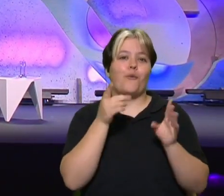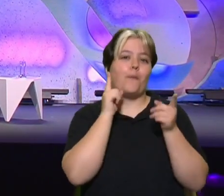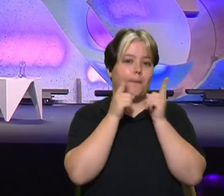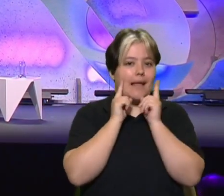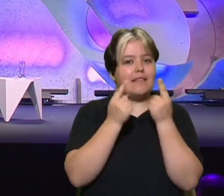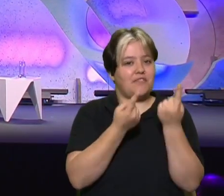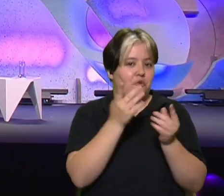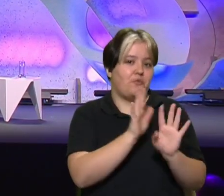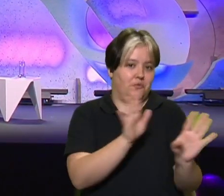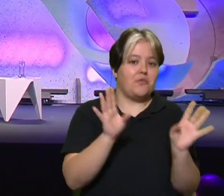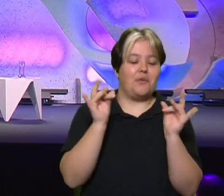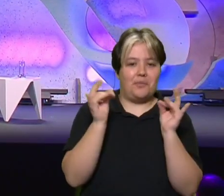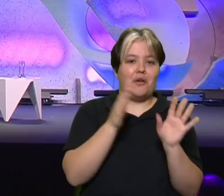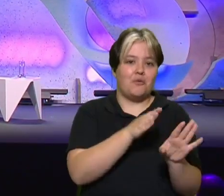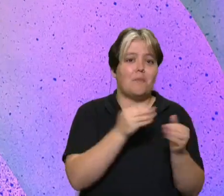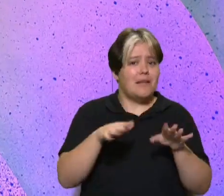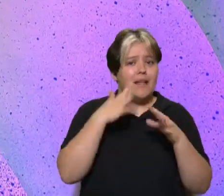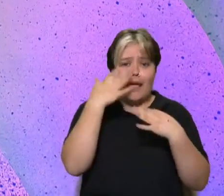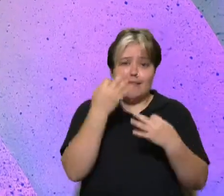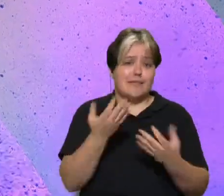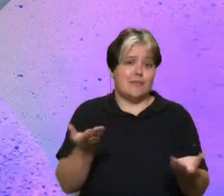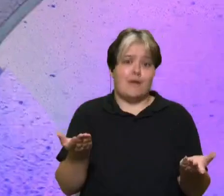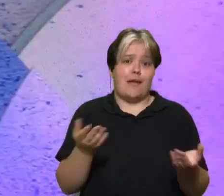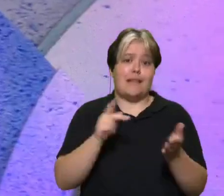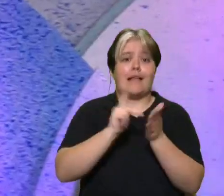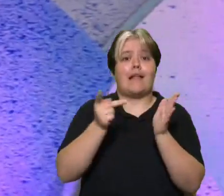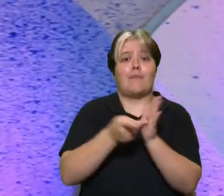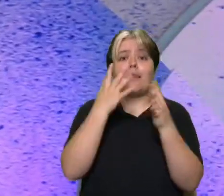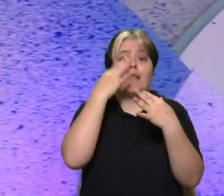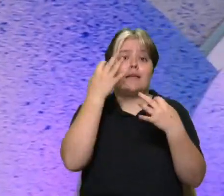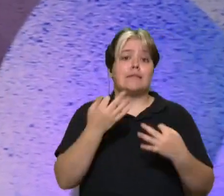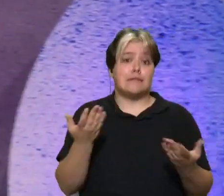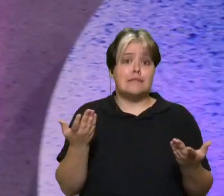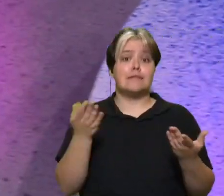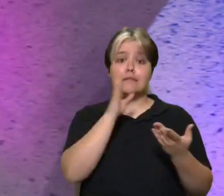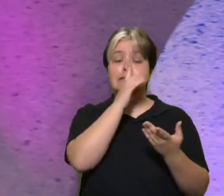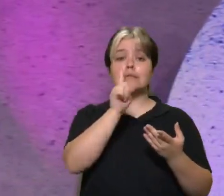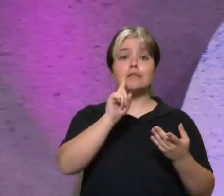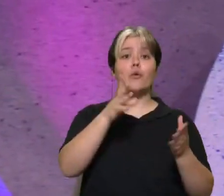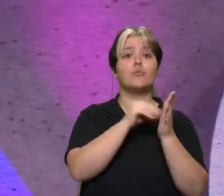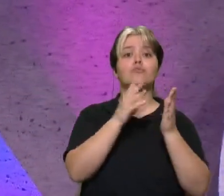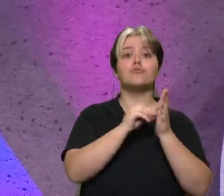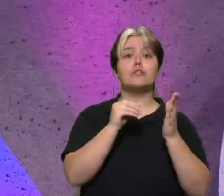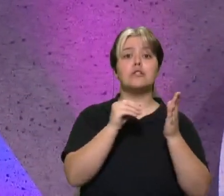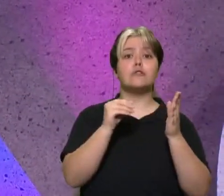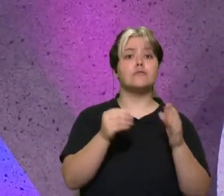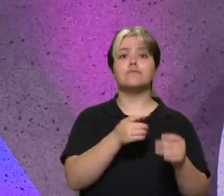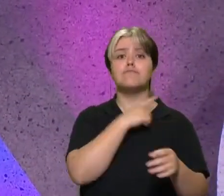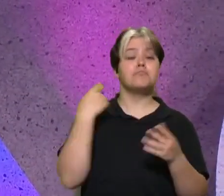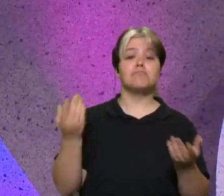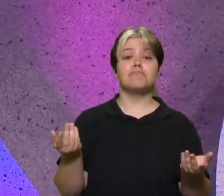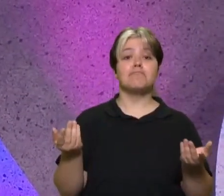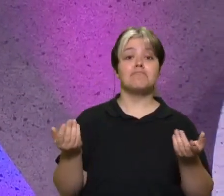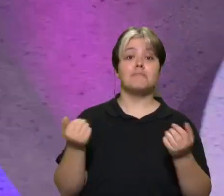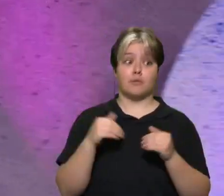interesting morale. And technically, it has to be as such.